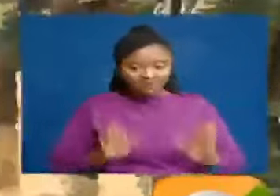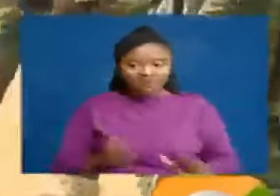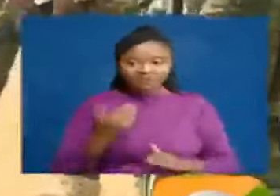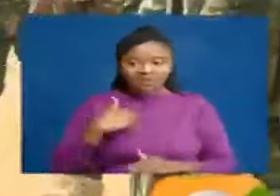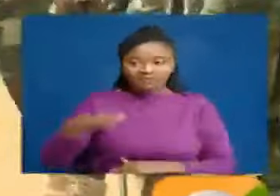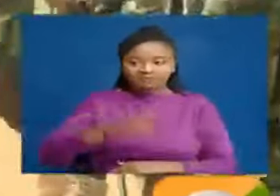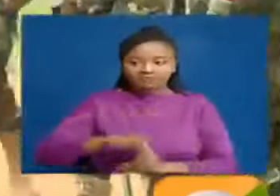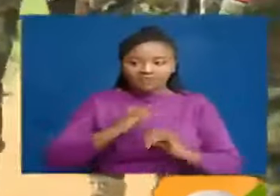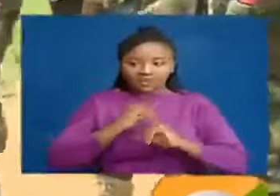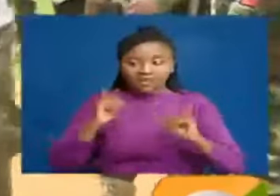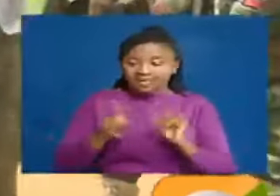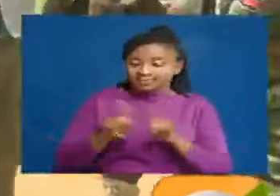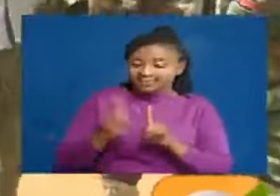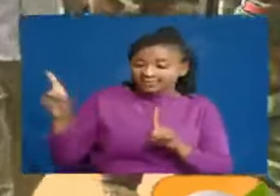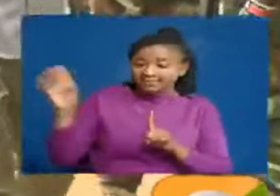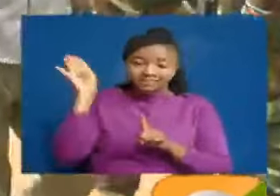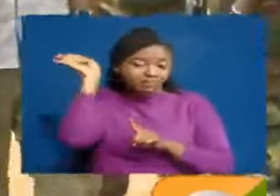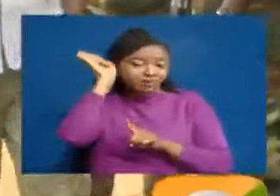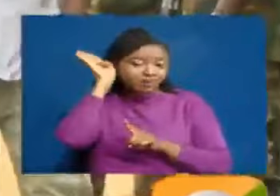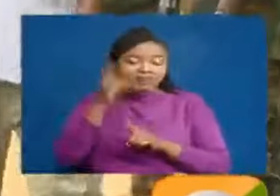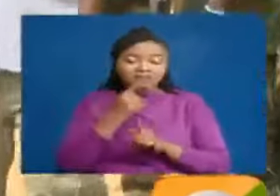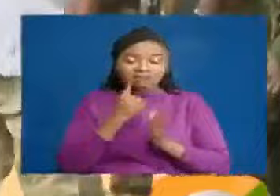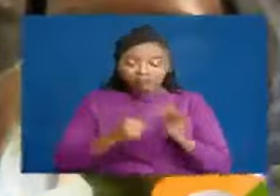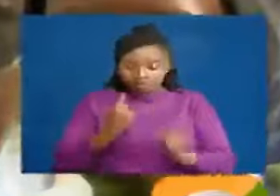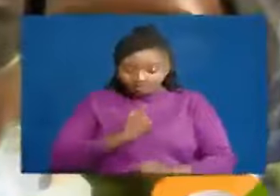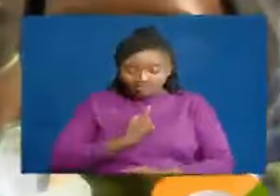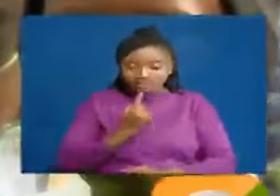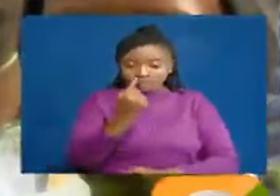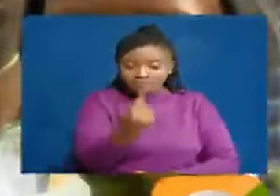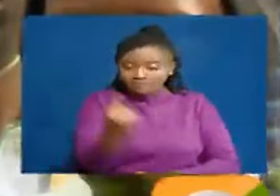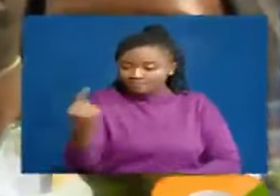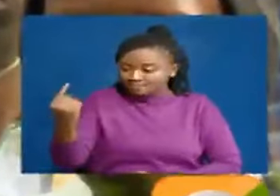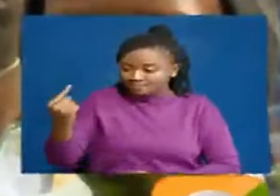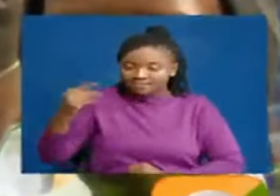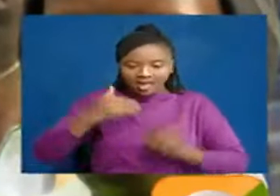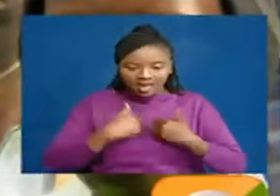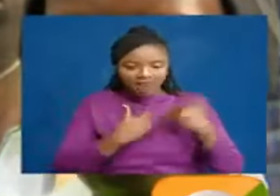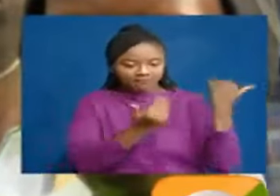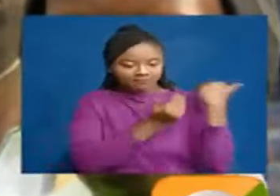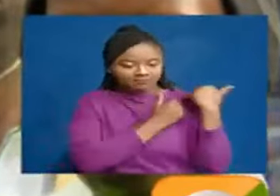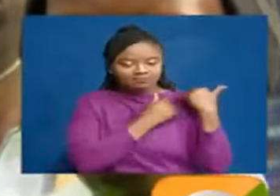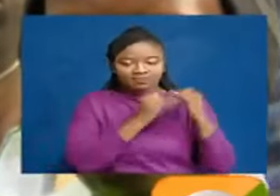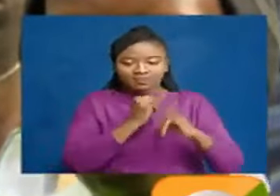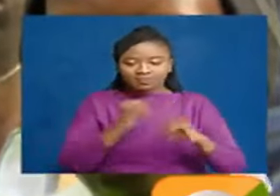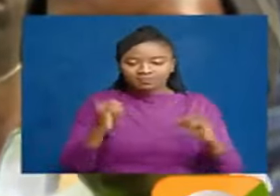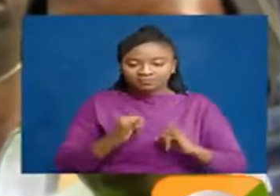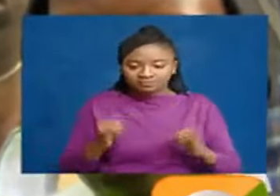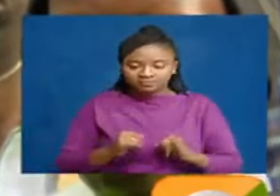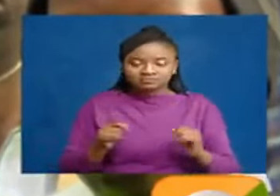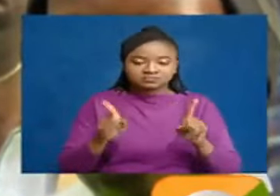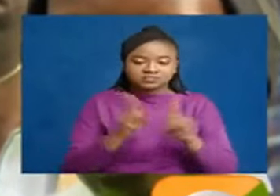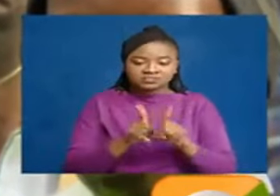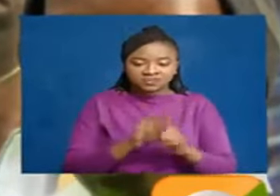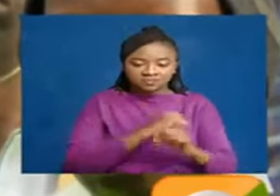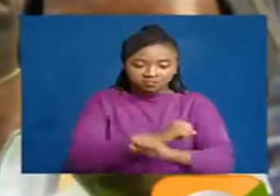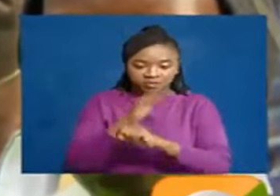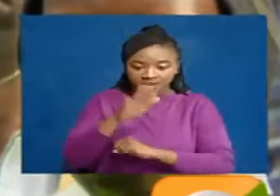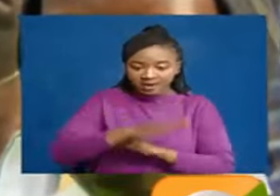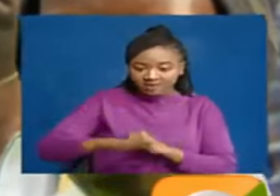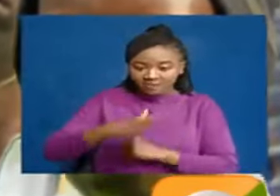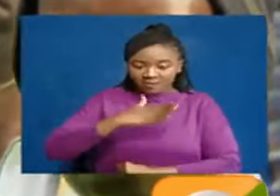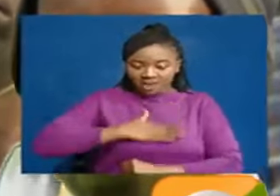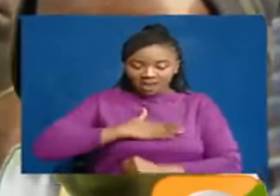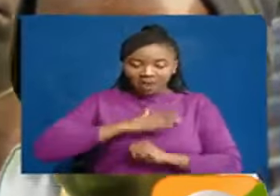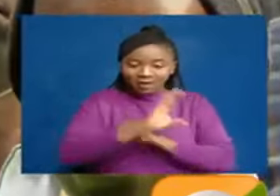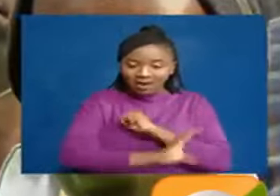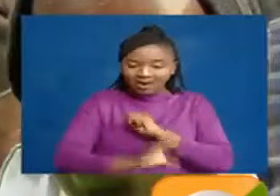Aden Duale akisema kuwa ni jukumu la kila Mkenya. Our country has suffered droughts, severe droughts, the